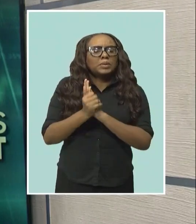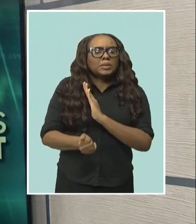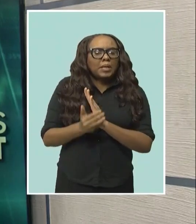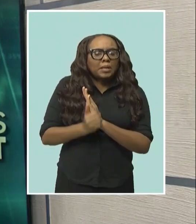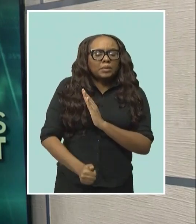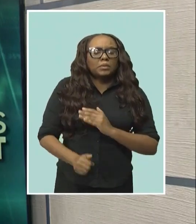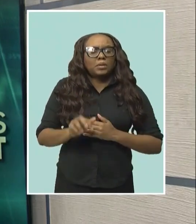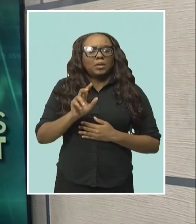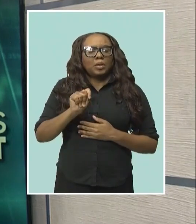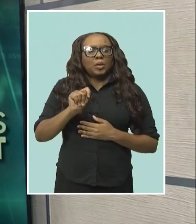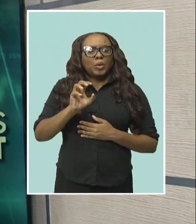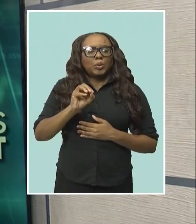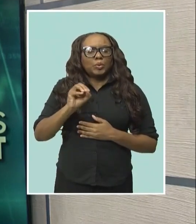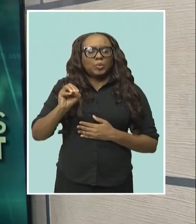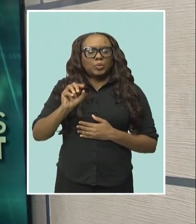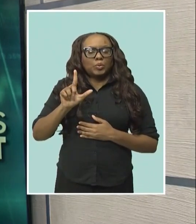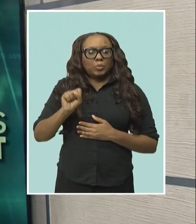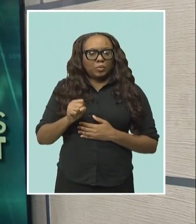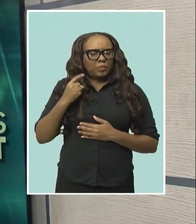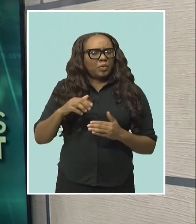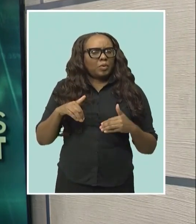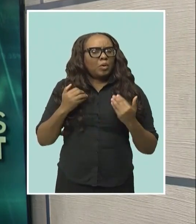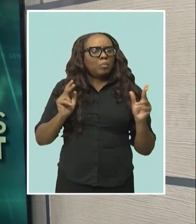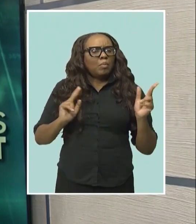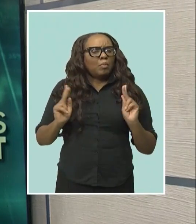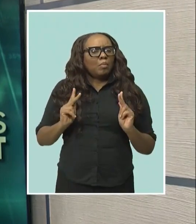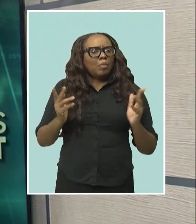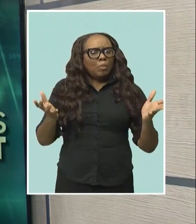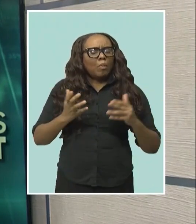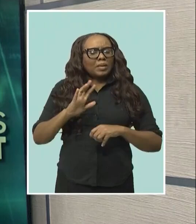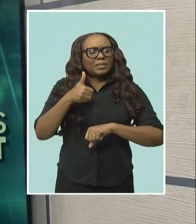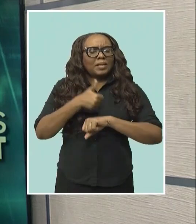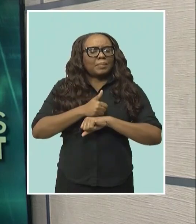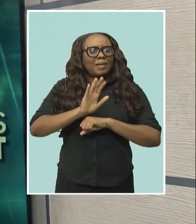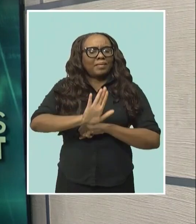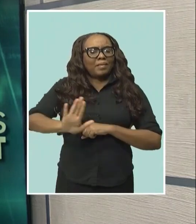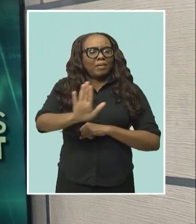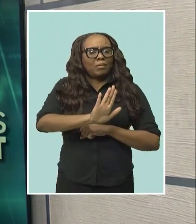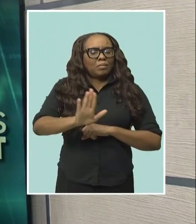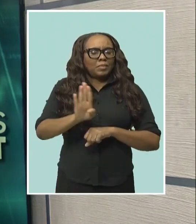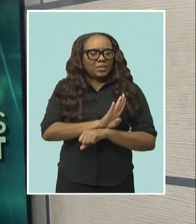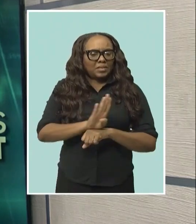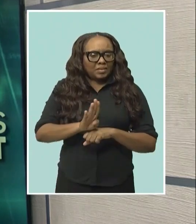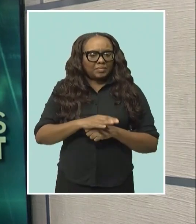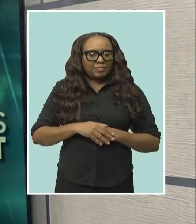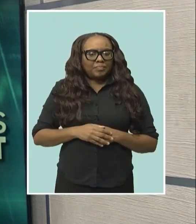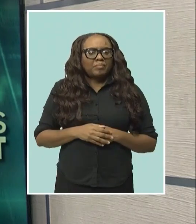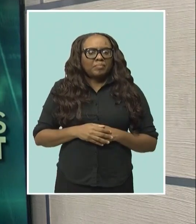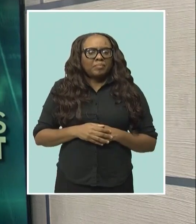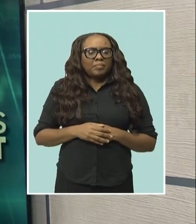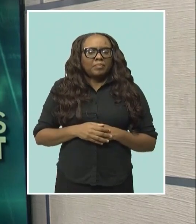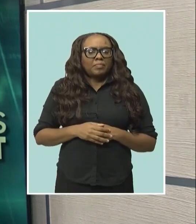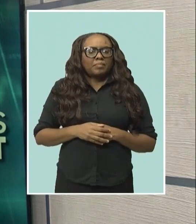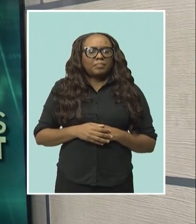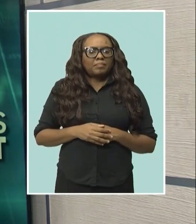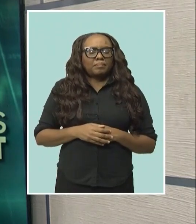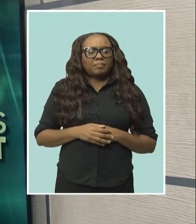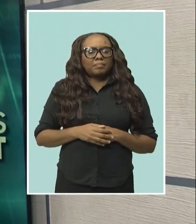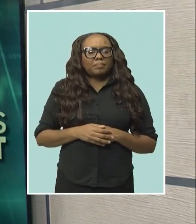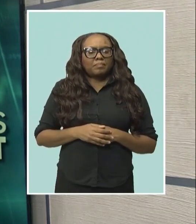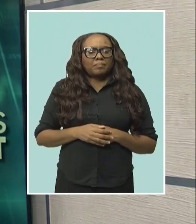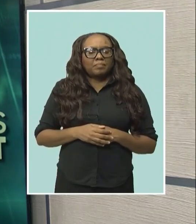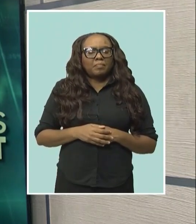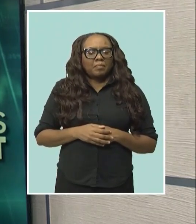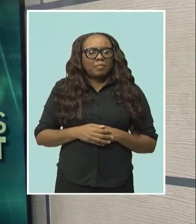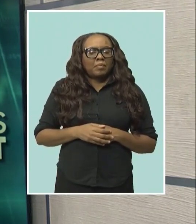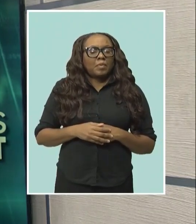young entrepreneurs here in Barbados. The initiative, which includes plans for the development of young masters of ceremony to be used in programs